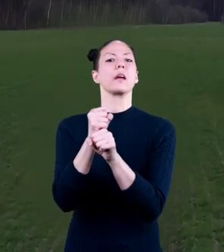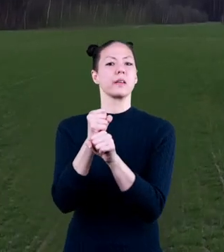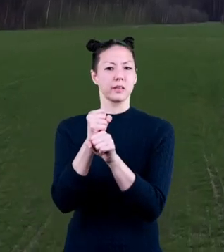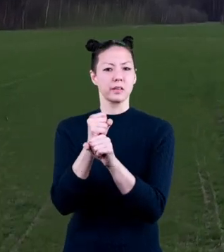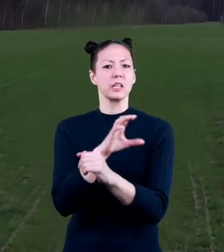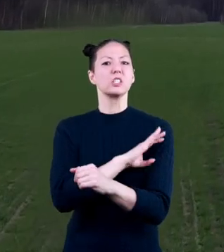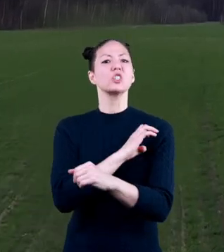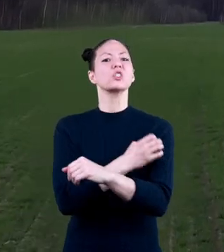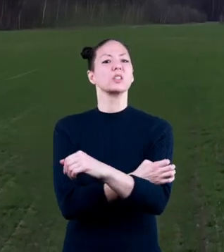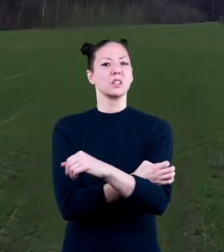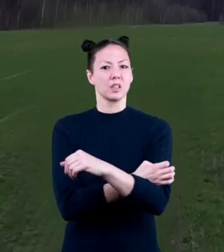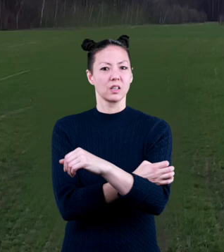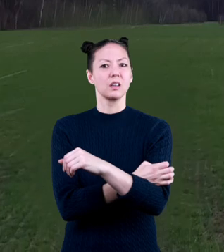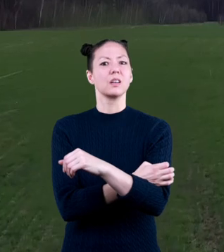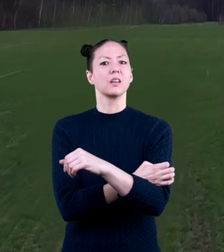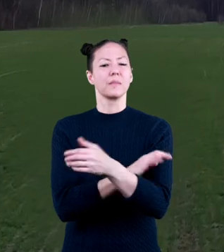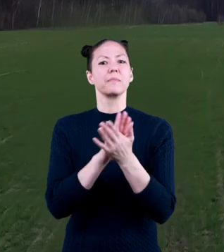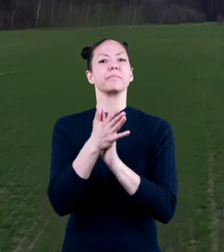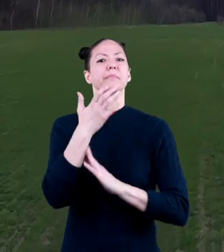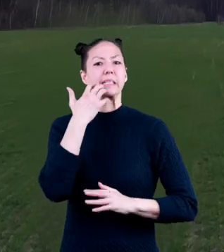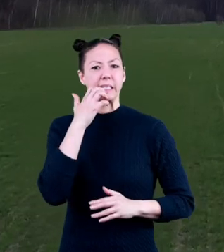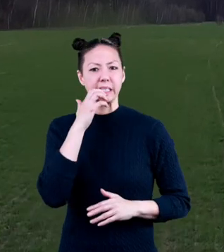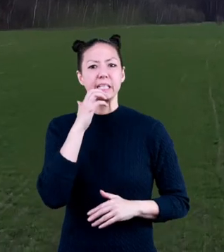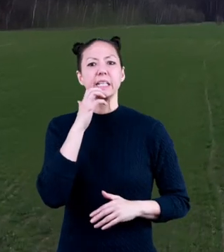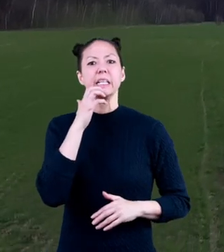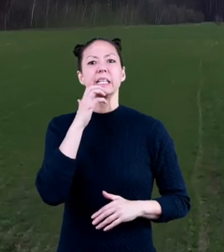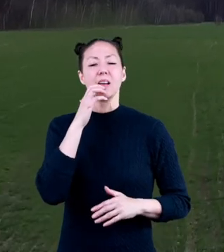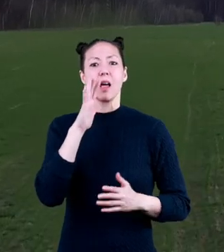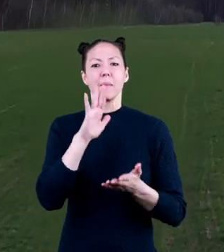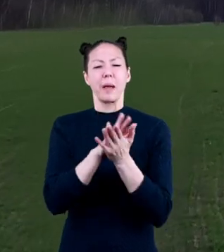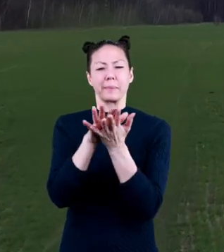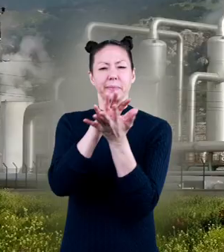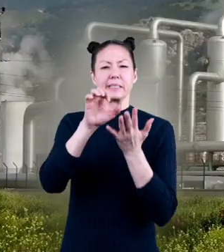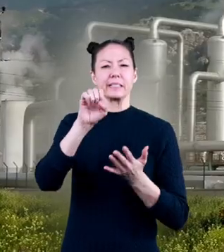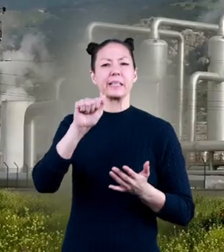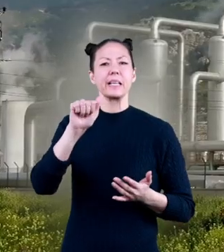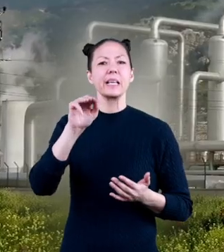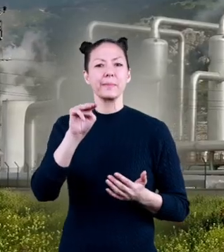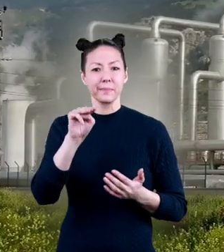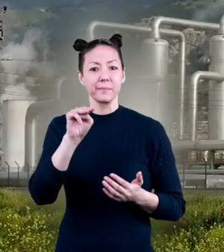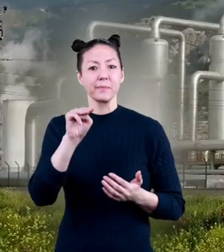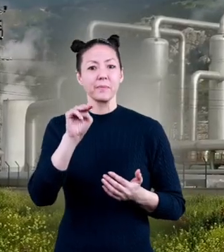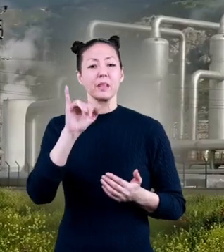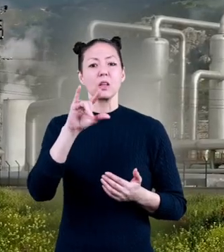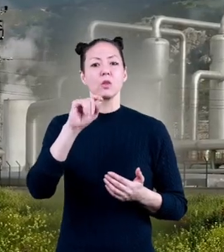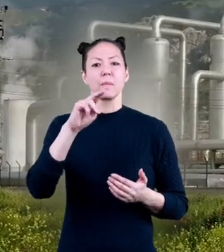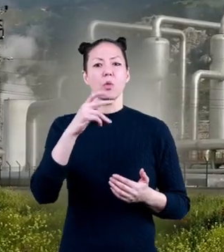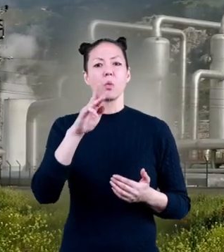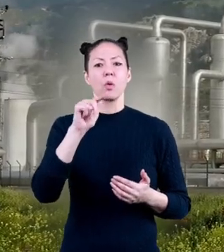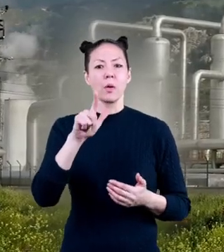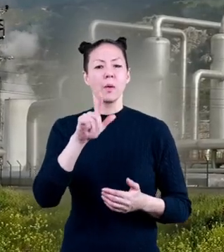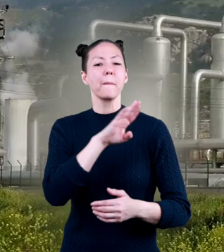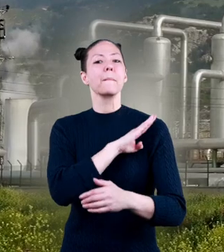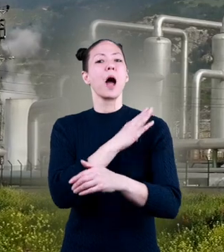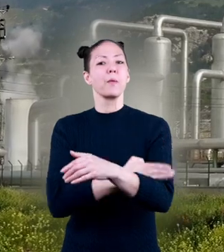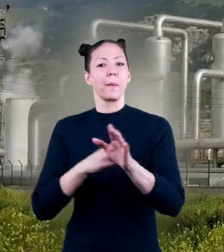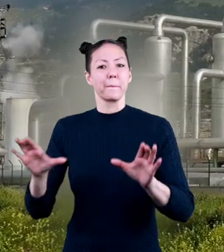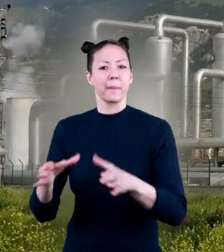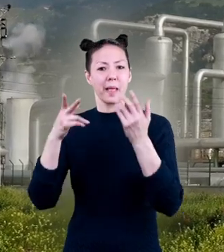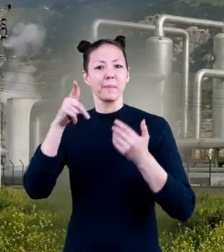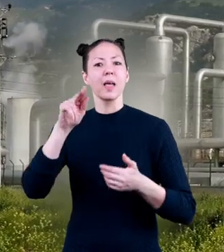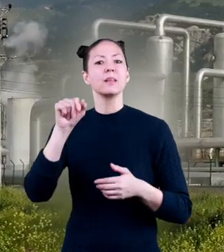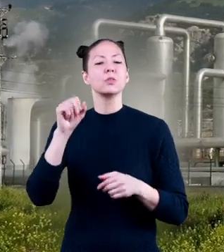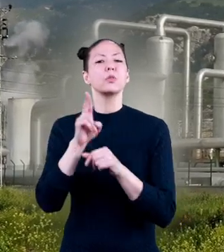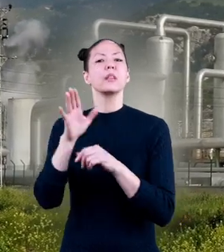which produces heat, which also creates steam. Geothermal power plants use the